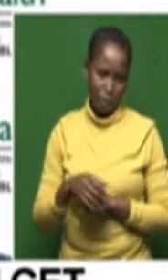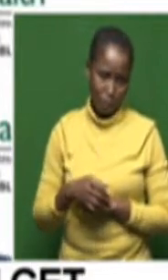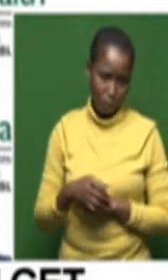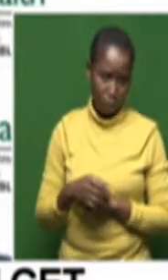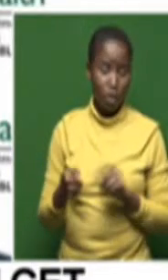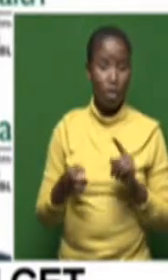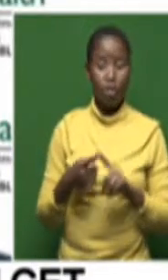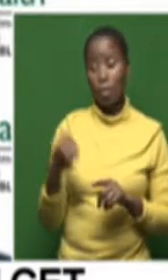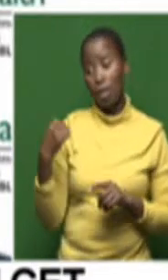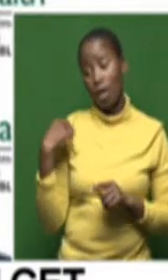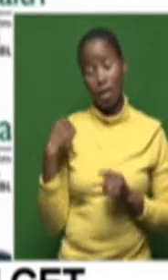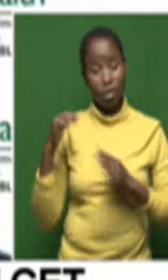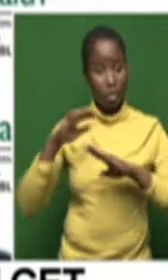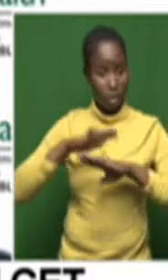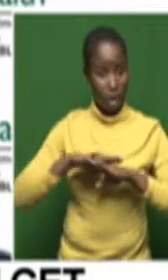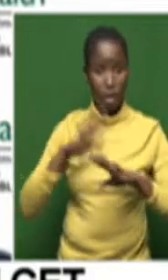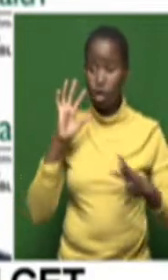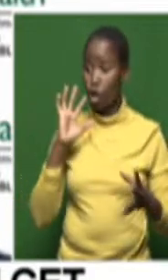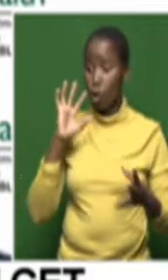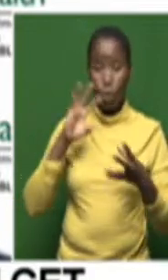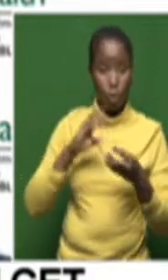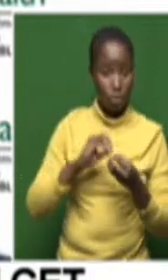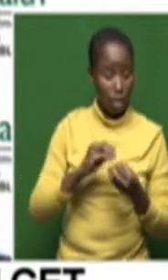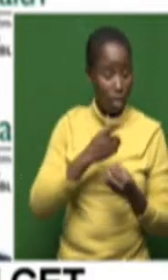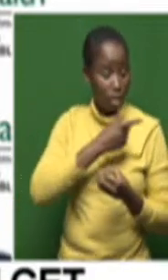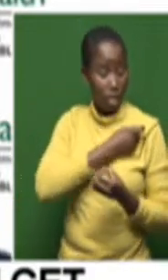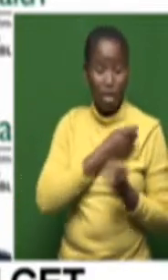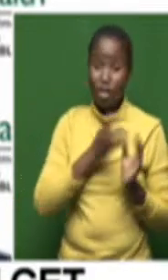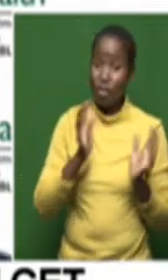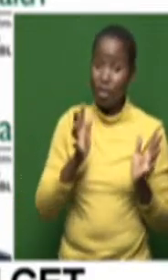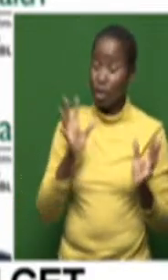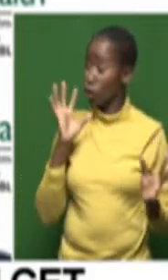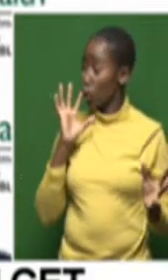night, the total number of vaccines administered,